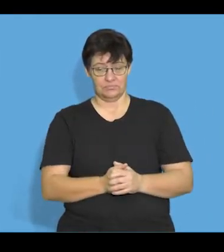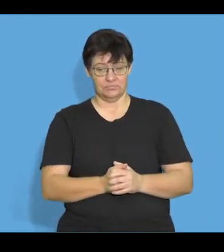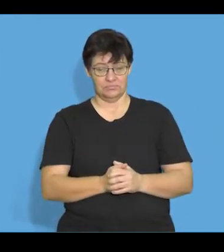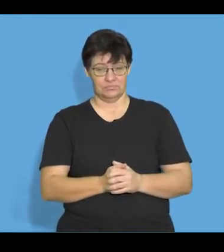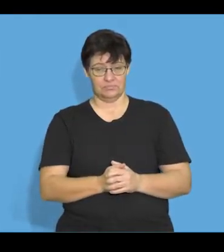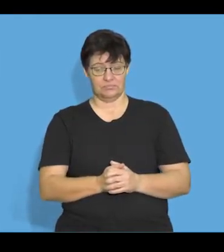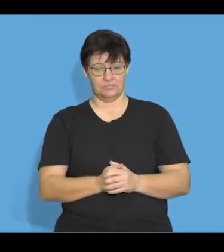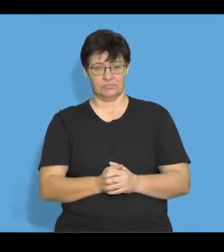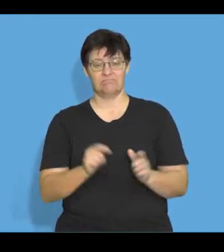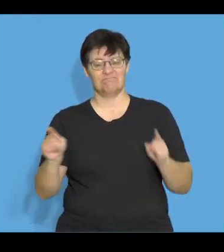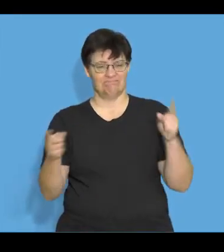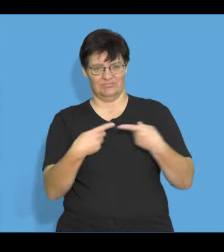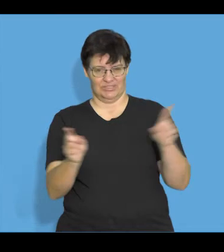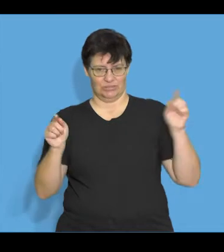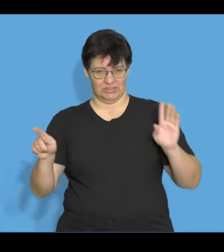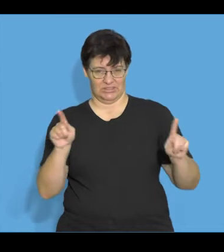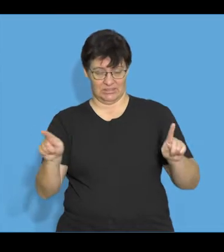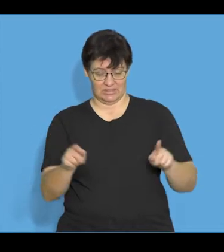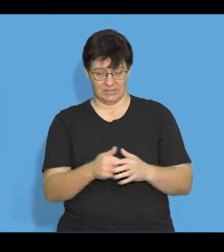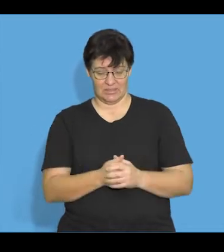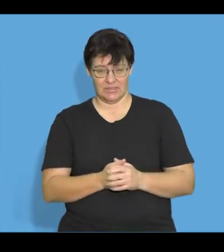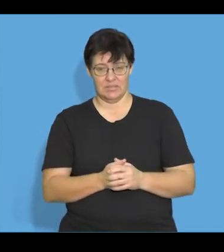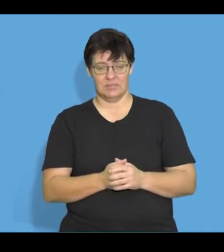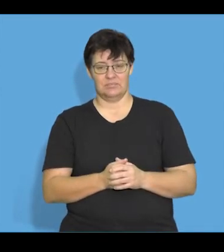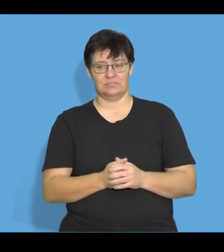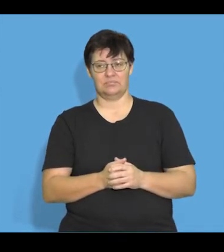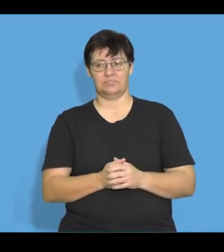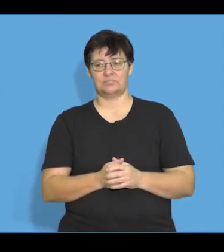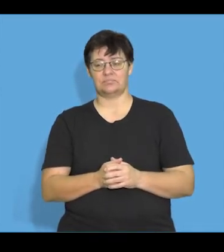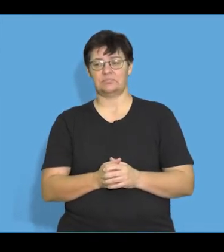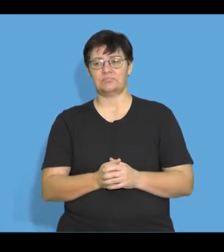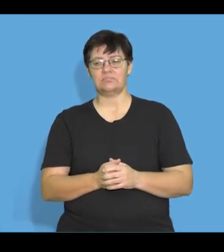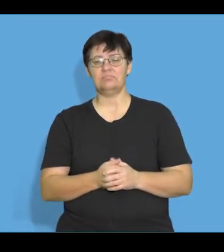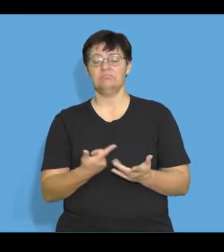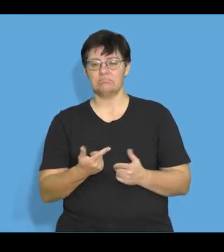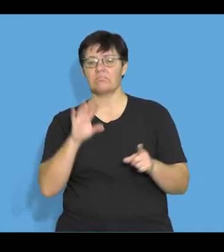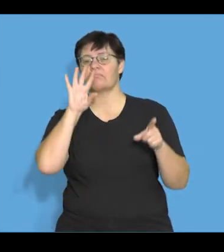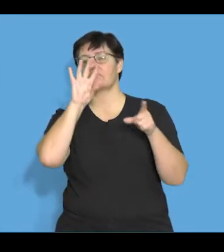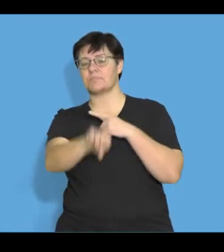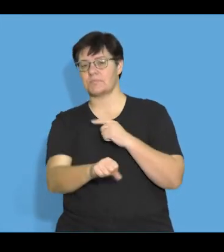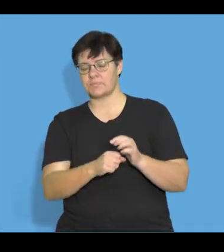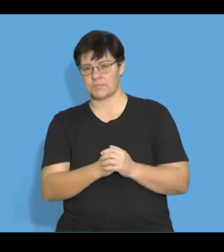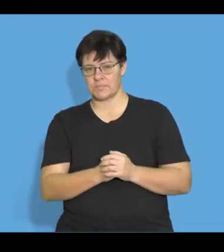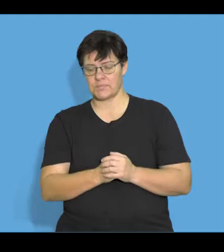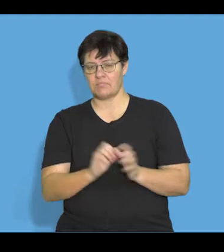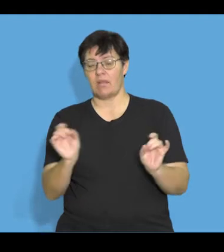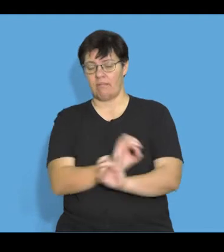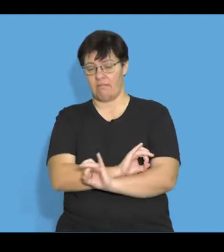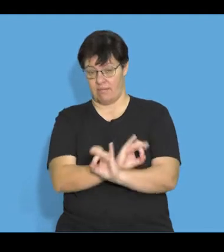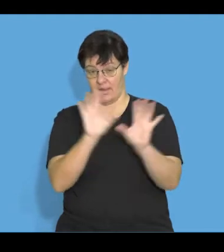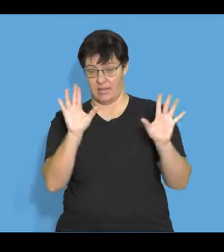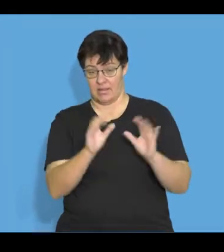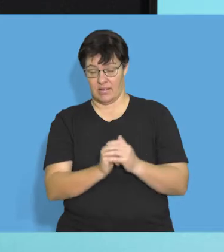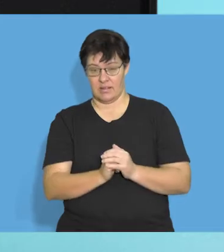Okay, so clearly a difference between the two, and this will become evident. This will become clearly evident to